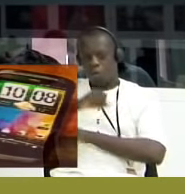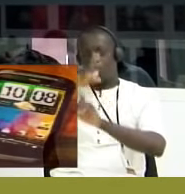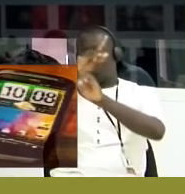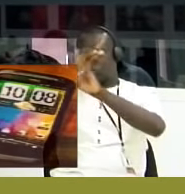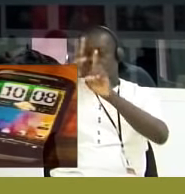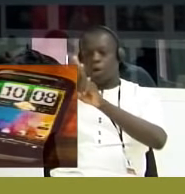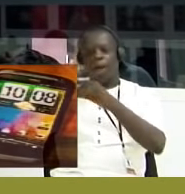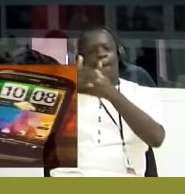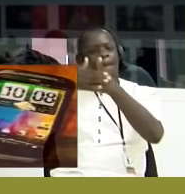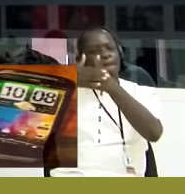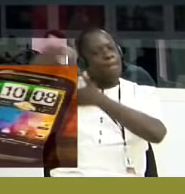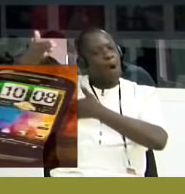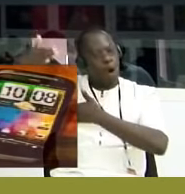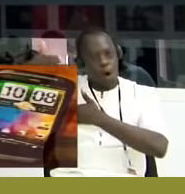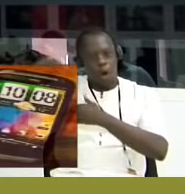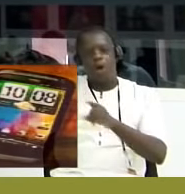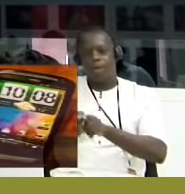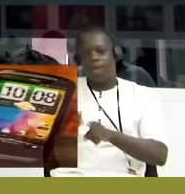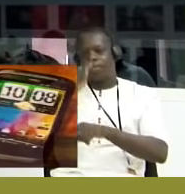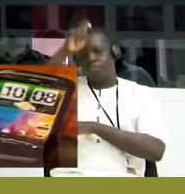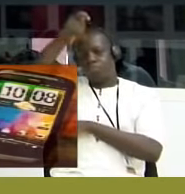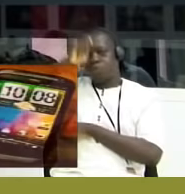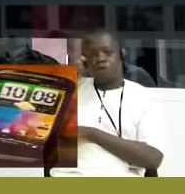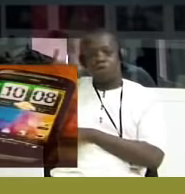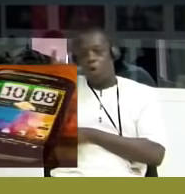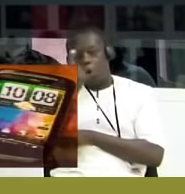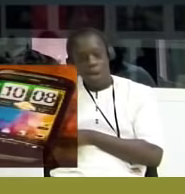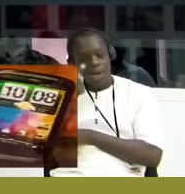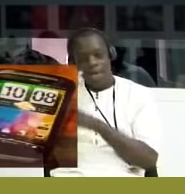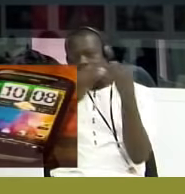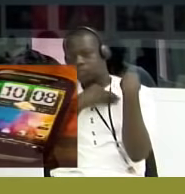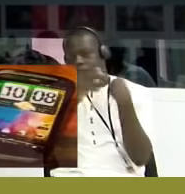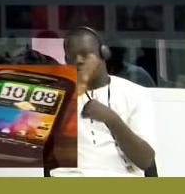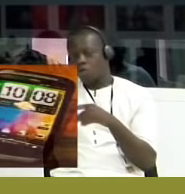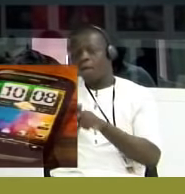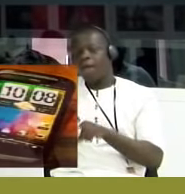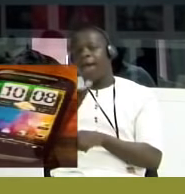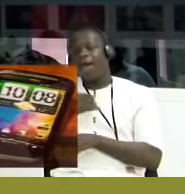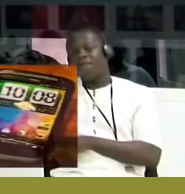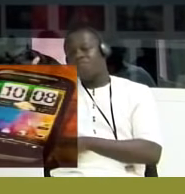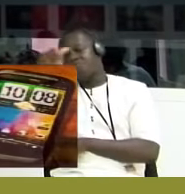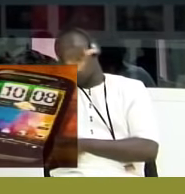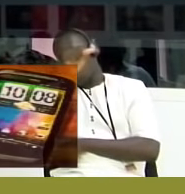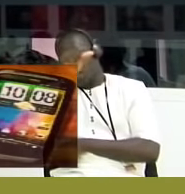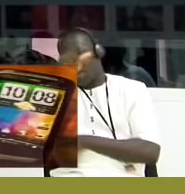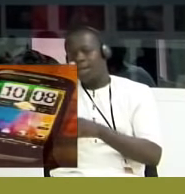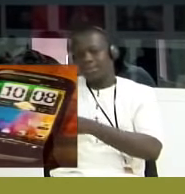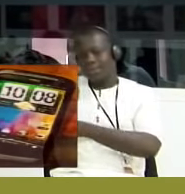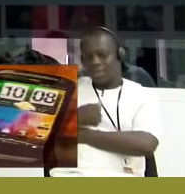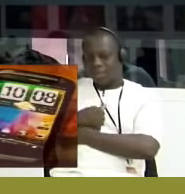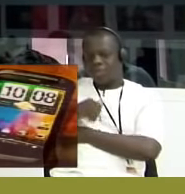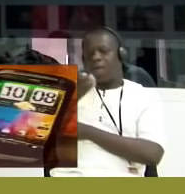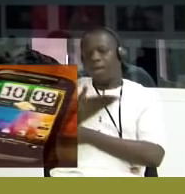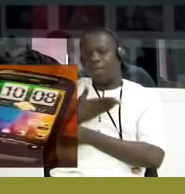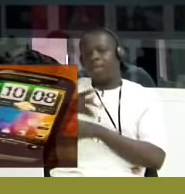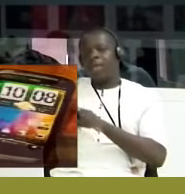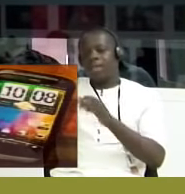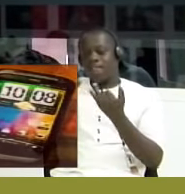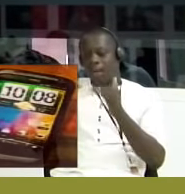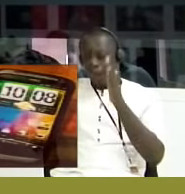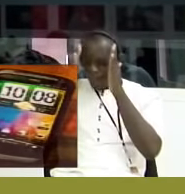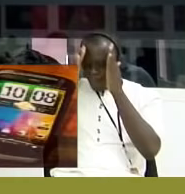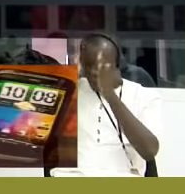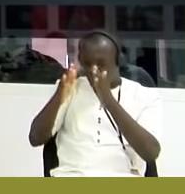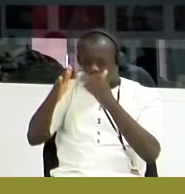So it included other services. That's right. Perhaps it's good to just give us an idea of those, because my focus is really on the police.